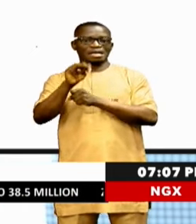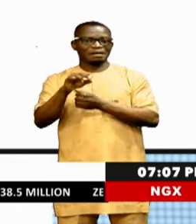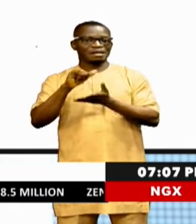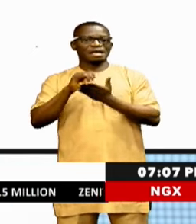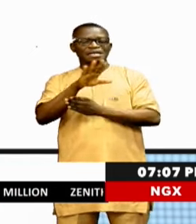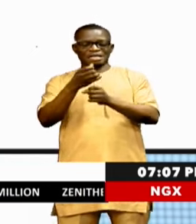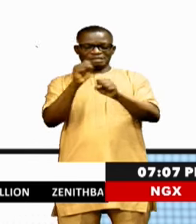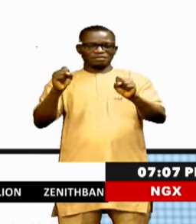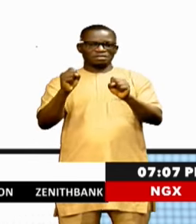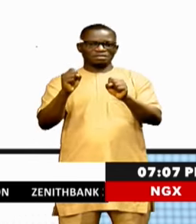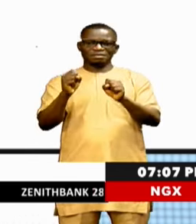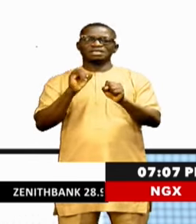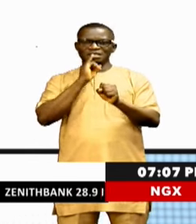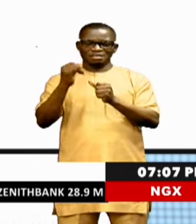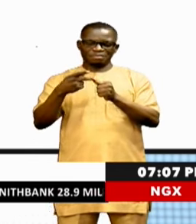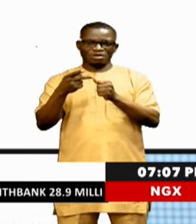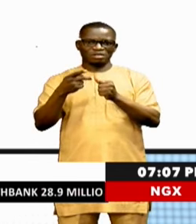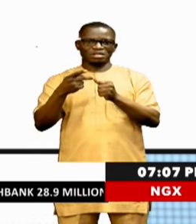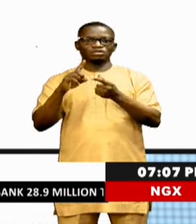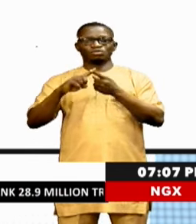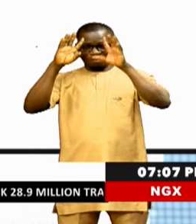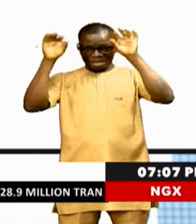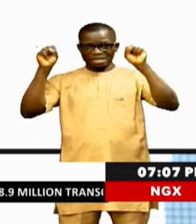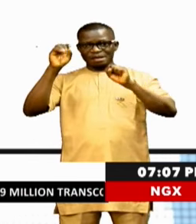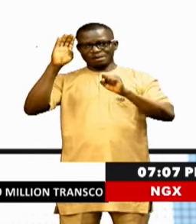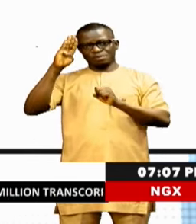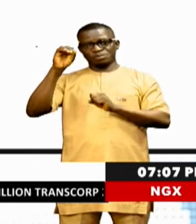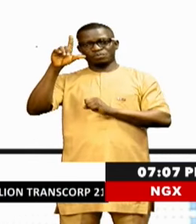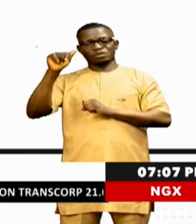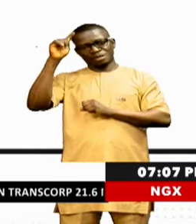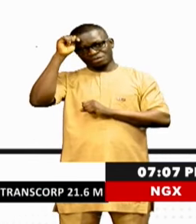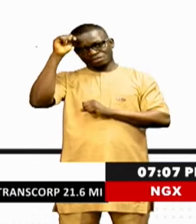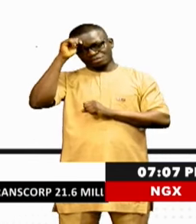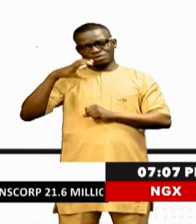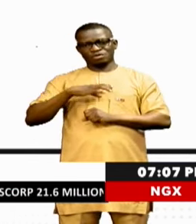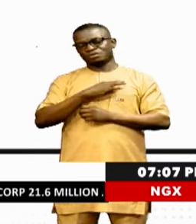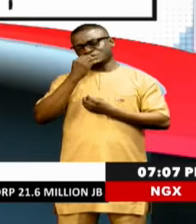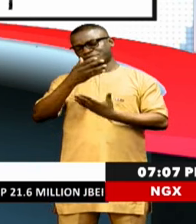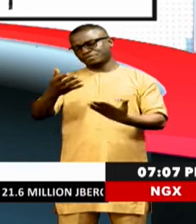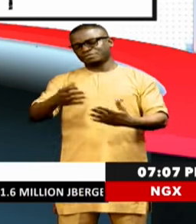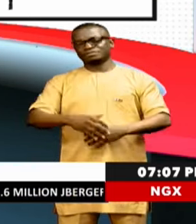safety is of utmost concern to President Bola Ahmed Tinubu, the commission says.